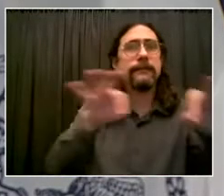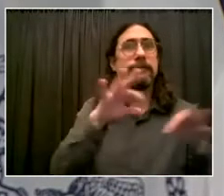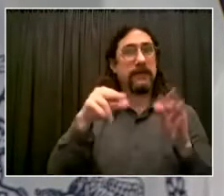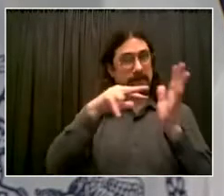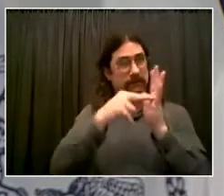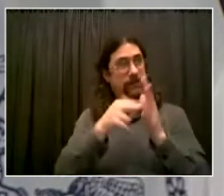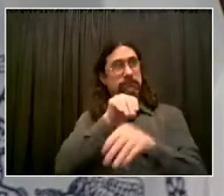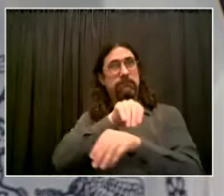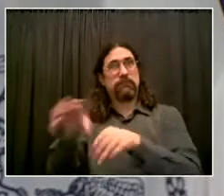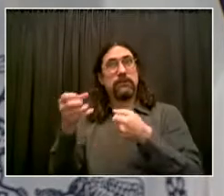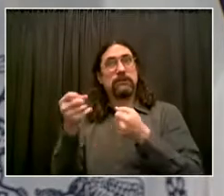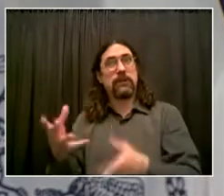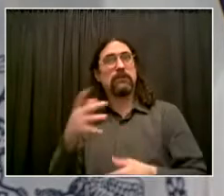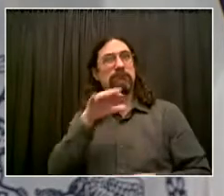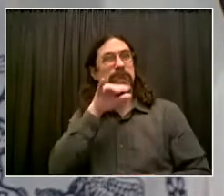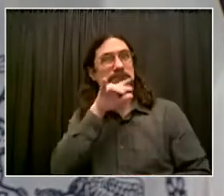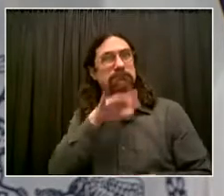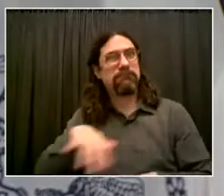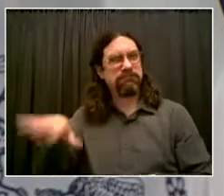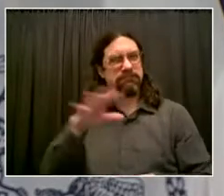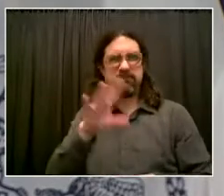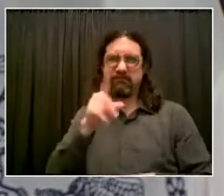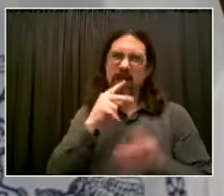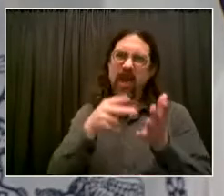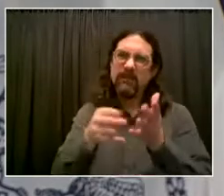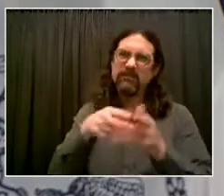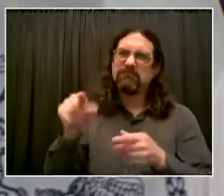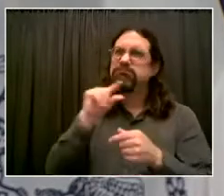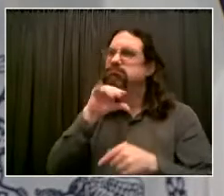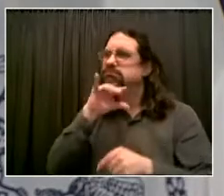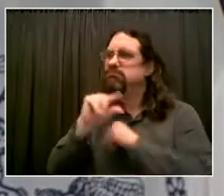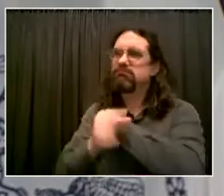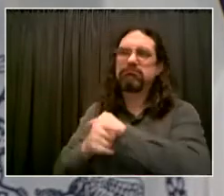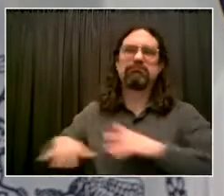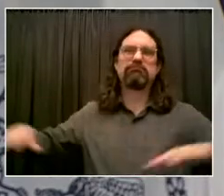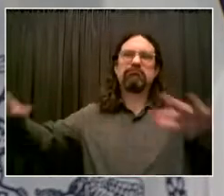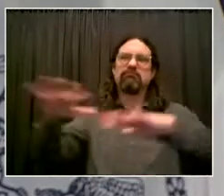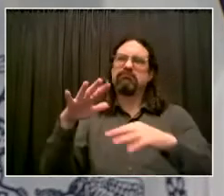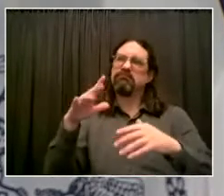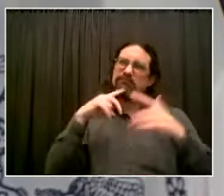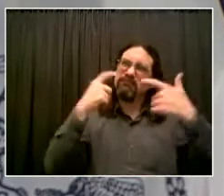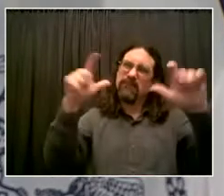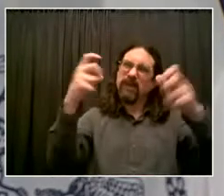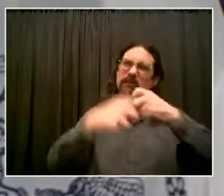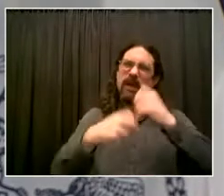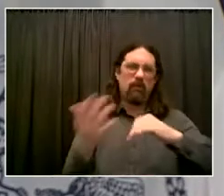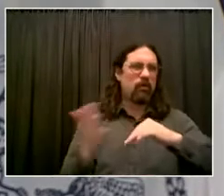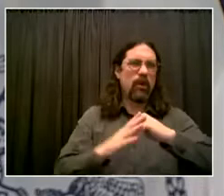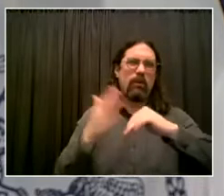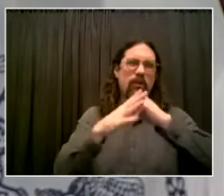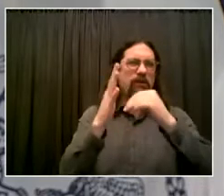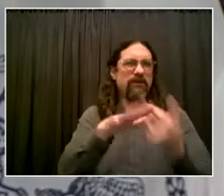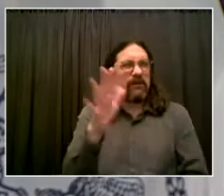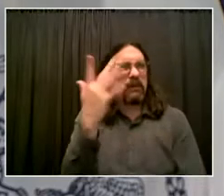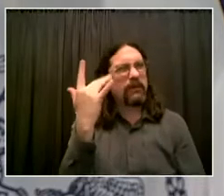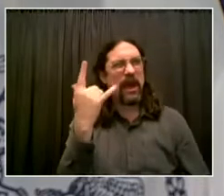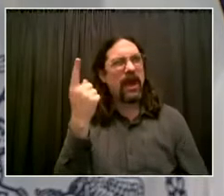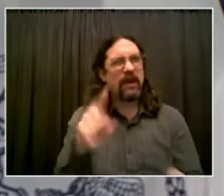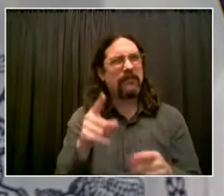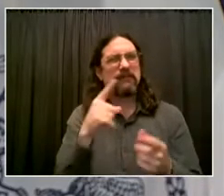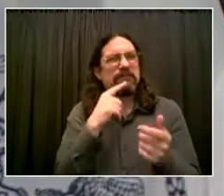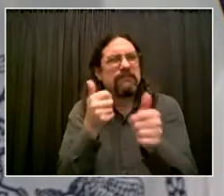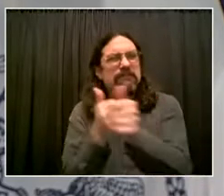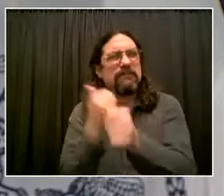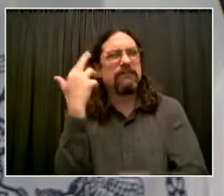trash. Was there something specific you can target that maybe caused the trash to grow up to the levels that we're seeing now?